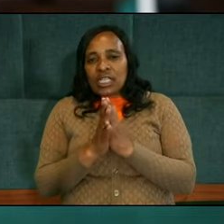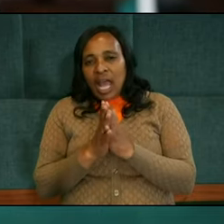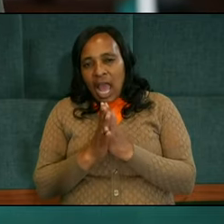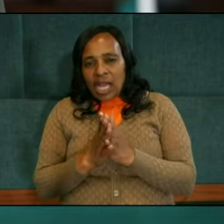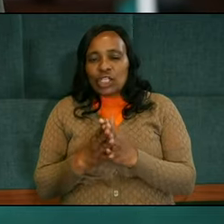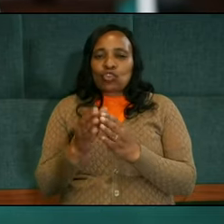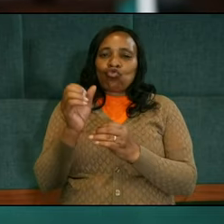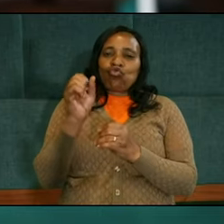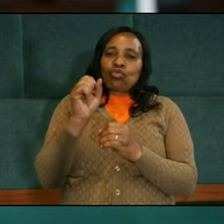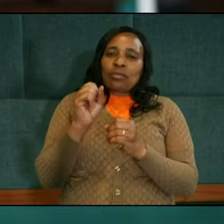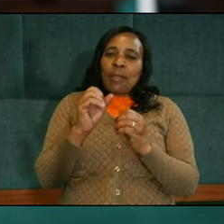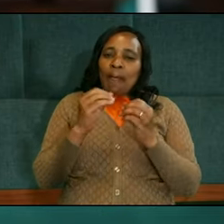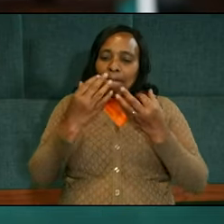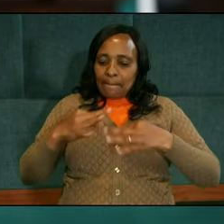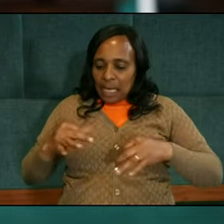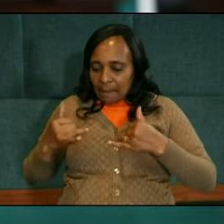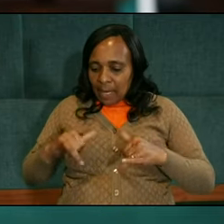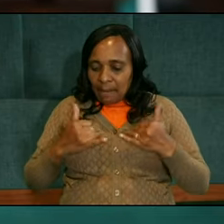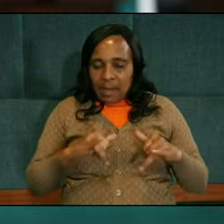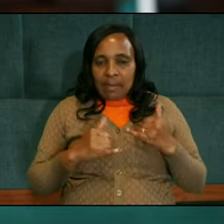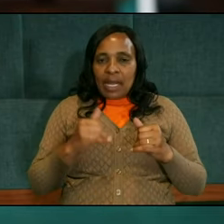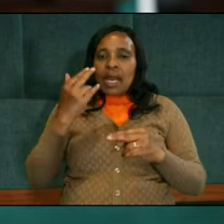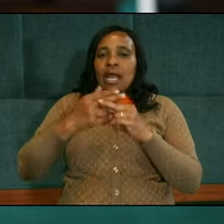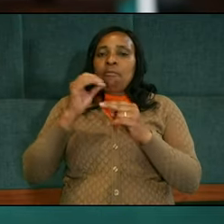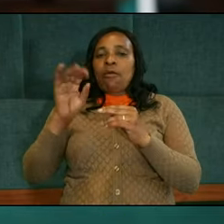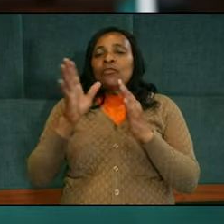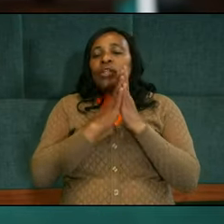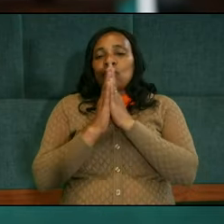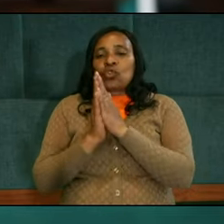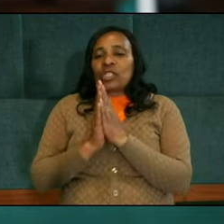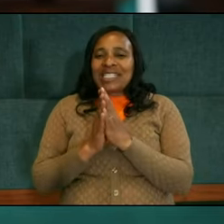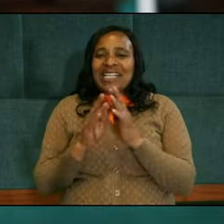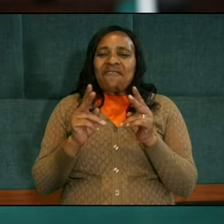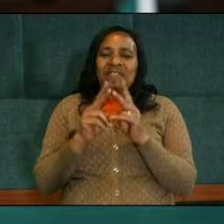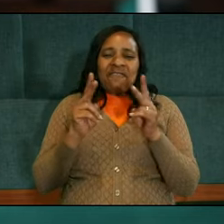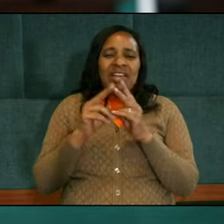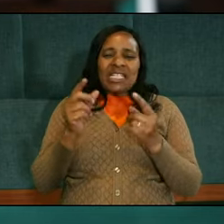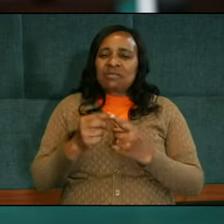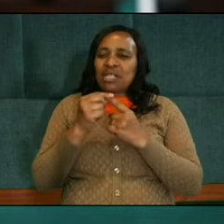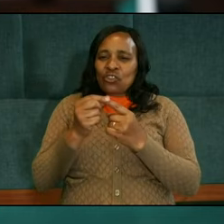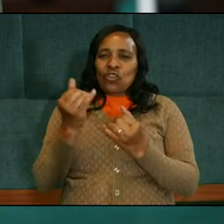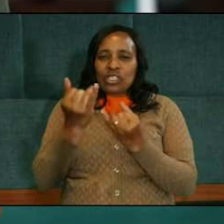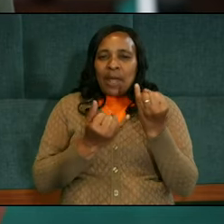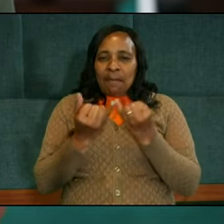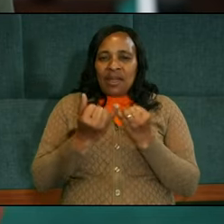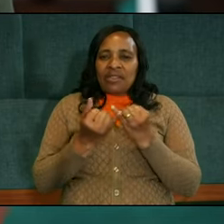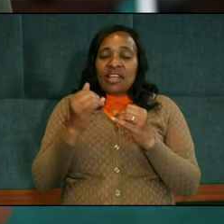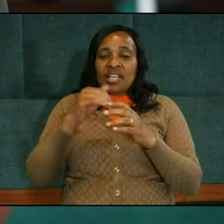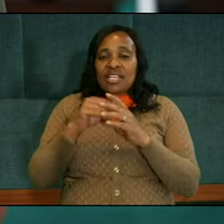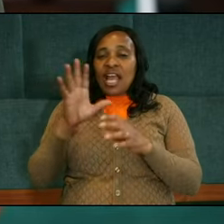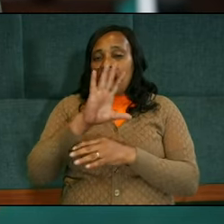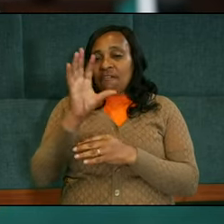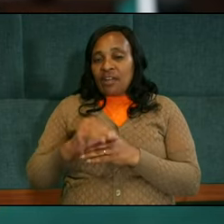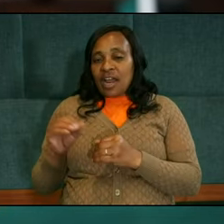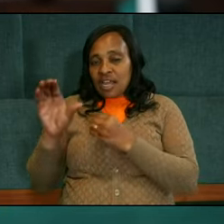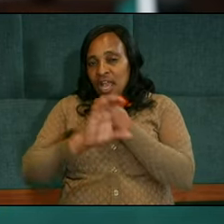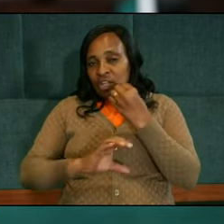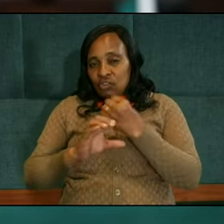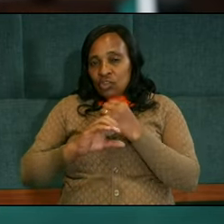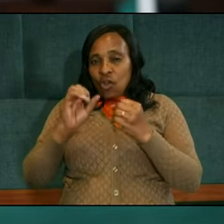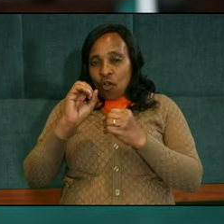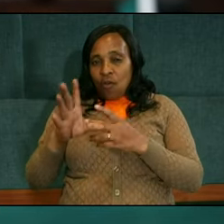Soap, that is the name of the story. Now, it was a very special Sabbath in the African country